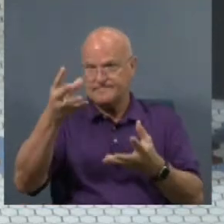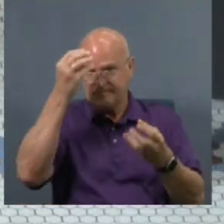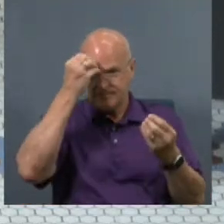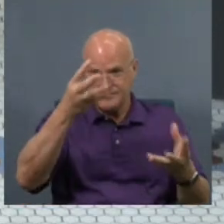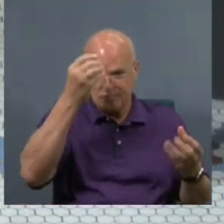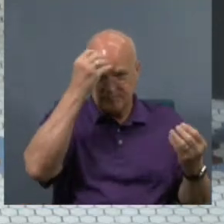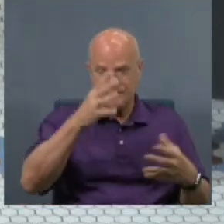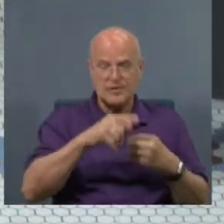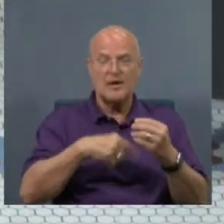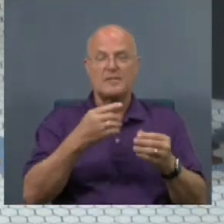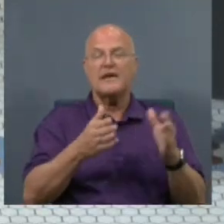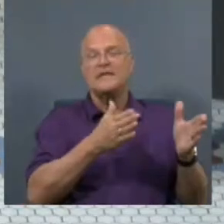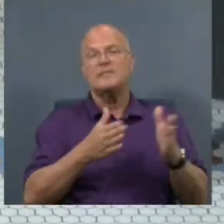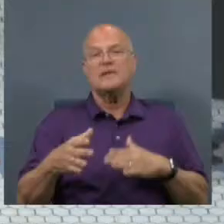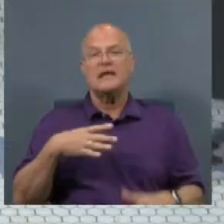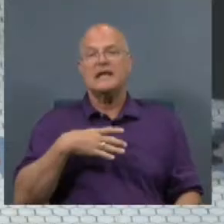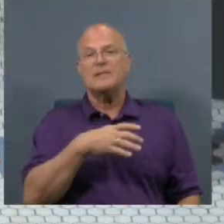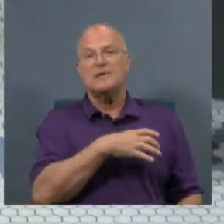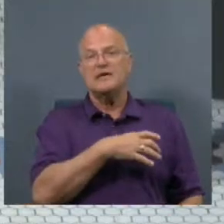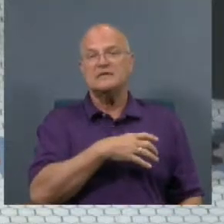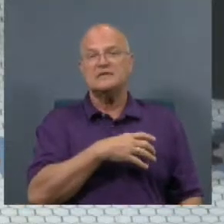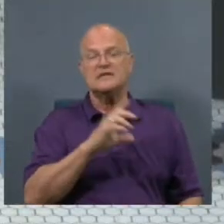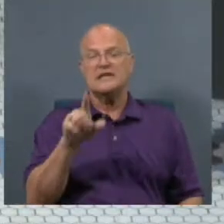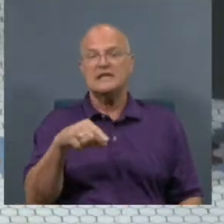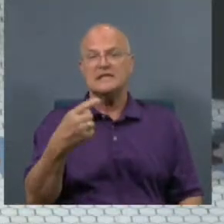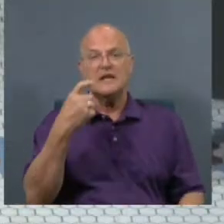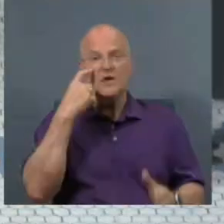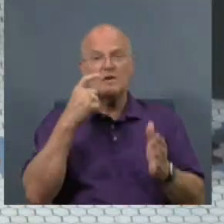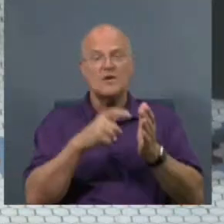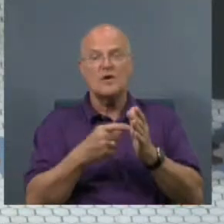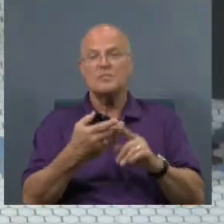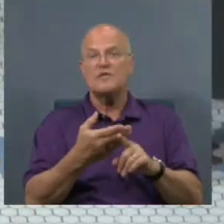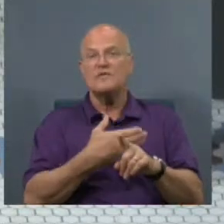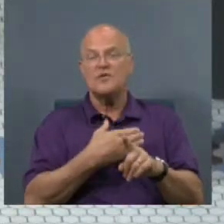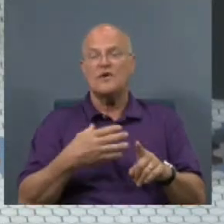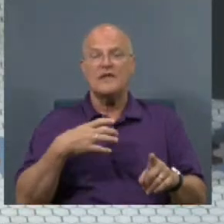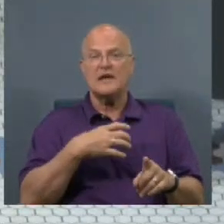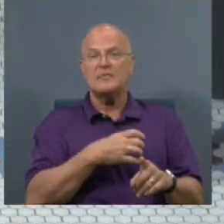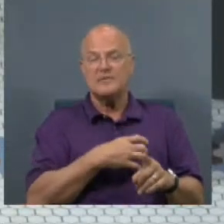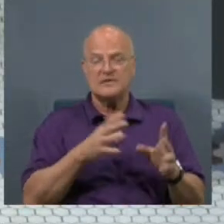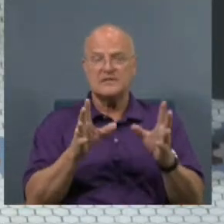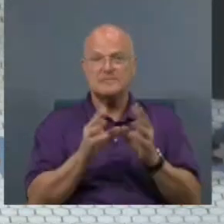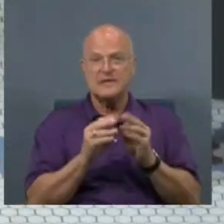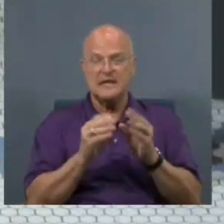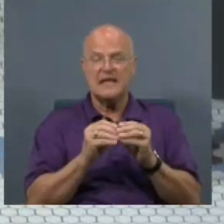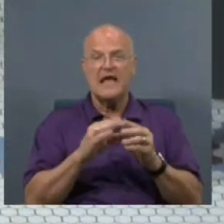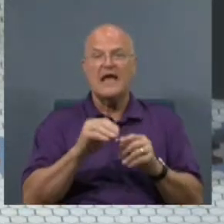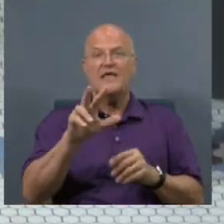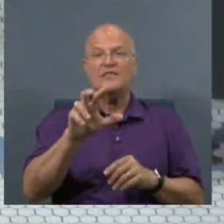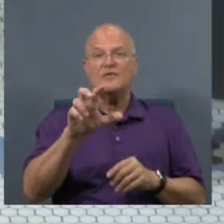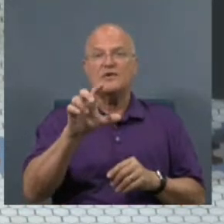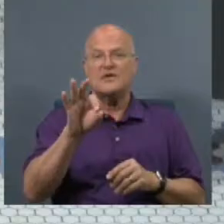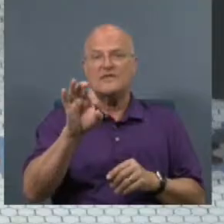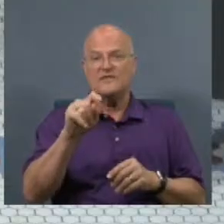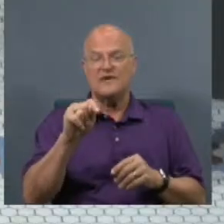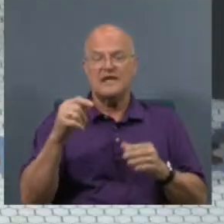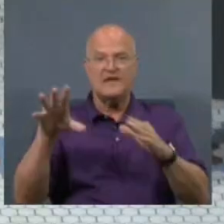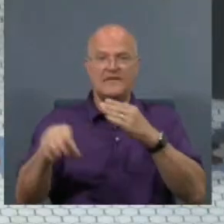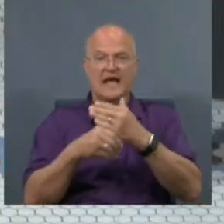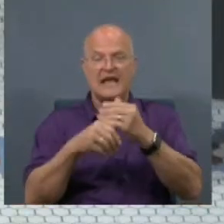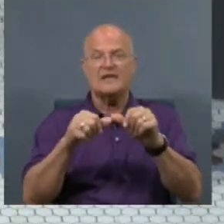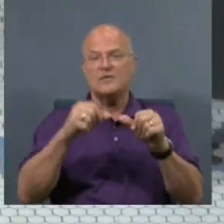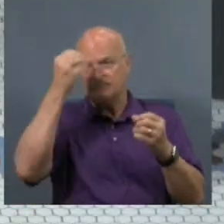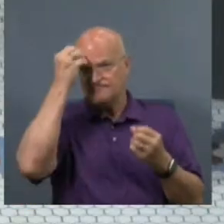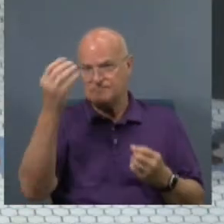items on the Planning Commission agenda via single notice prior to the commission hearing, and property owners within 300 feet of the annexation